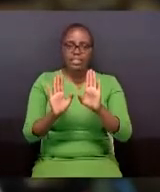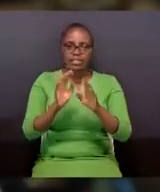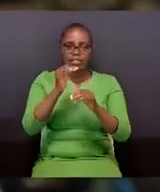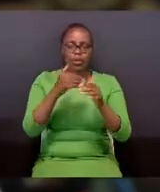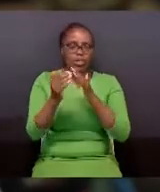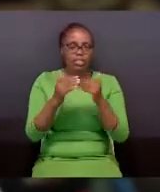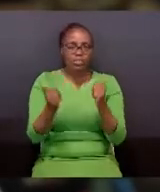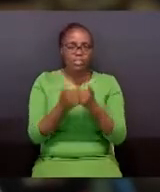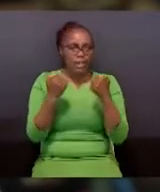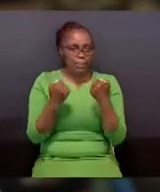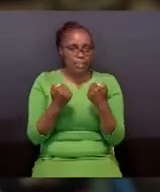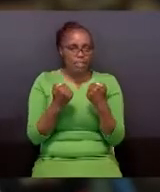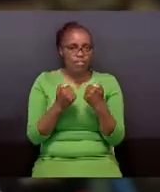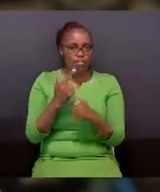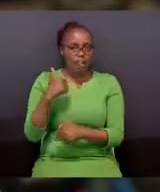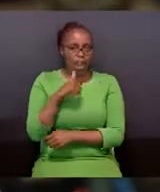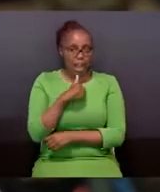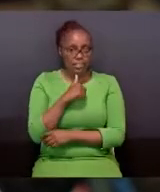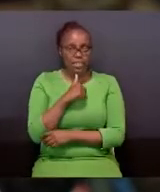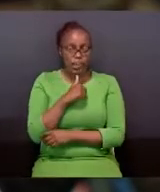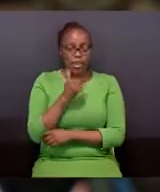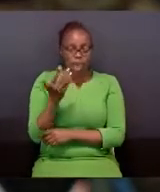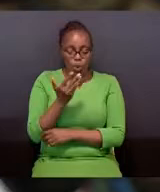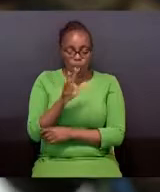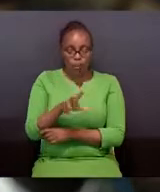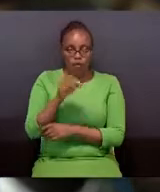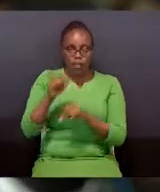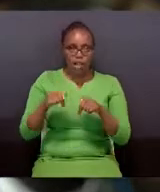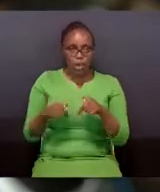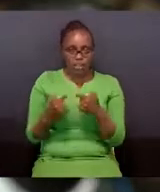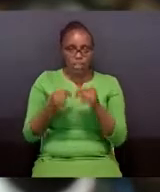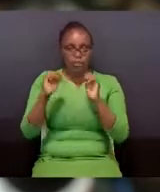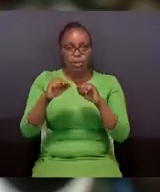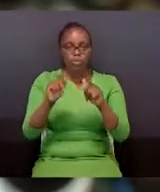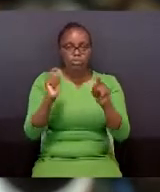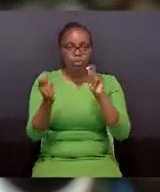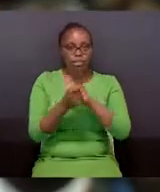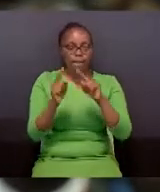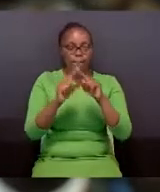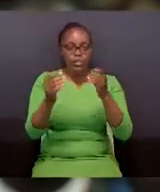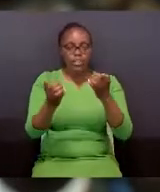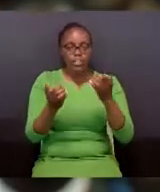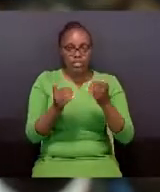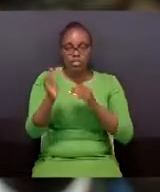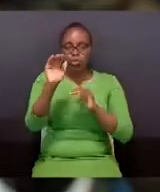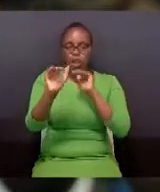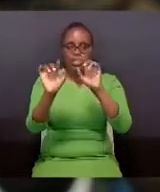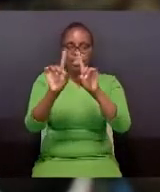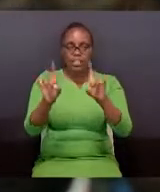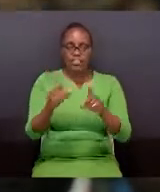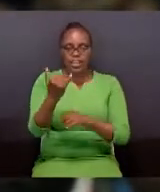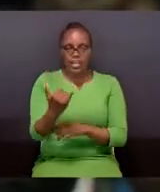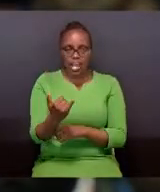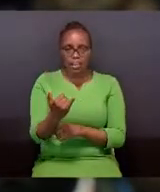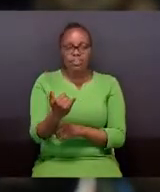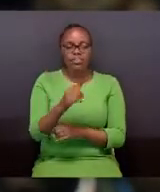eventuality of physics that we are where we find ourselves to be. We can change it, but we need to ask the questions. Mm. It was a young